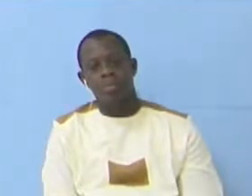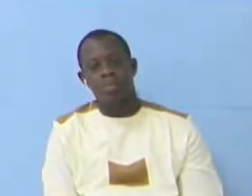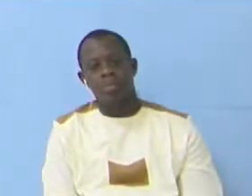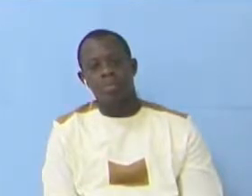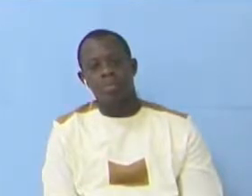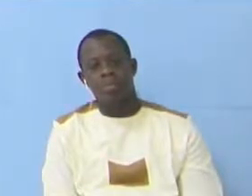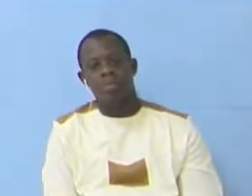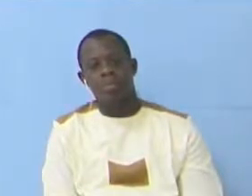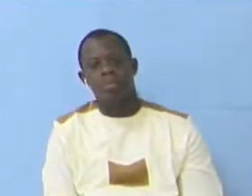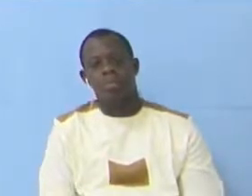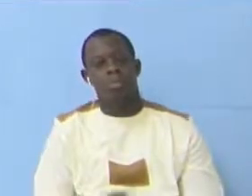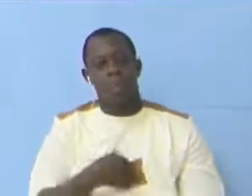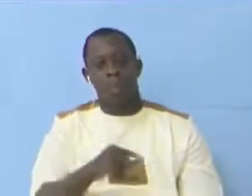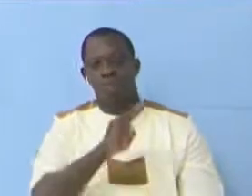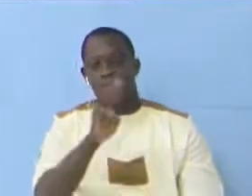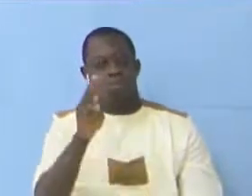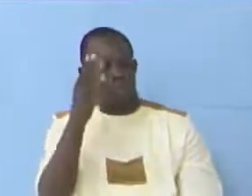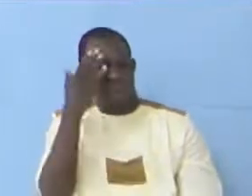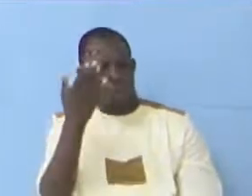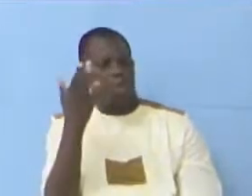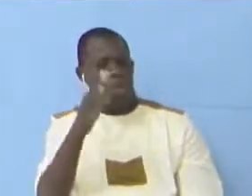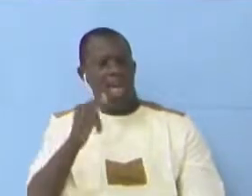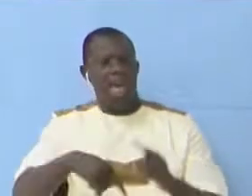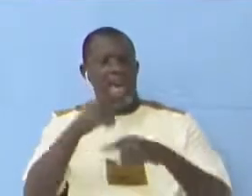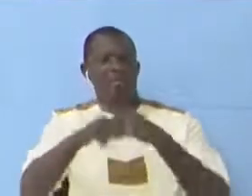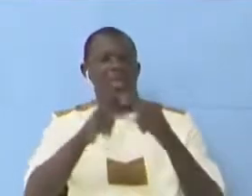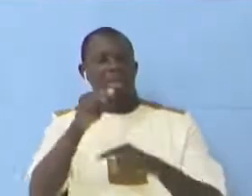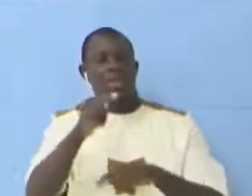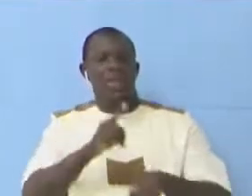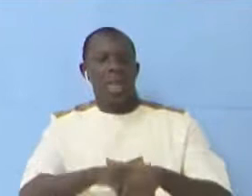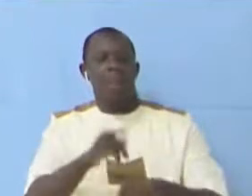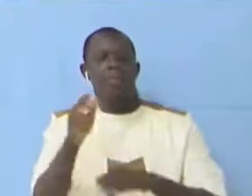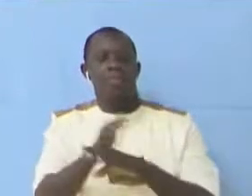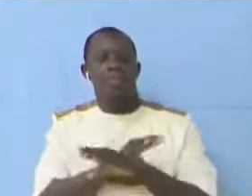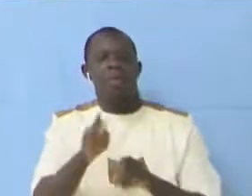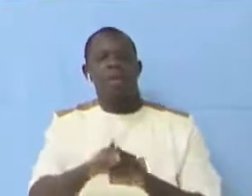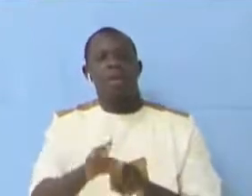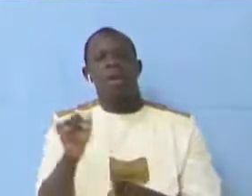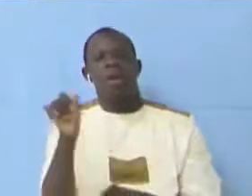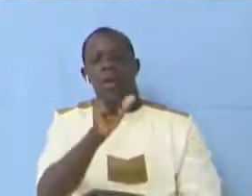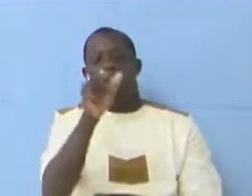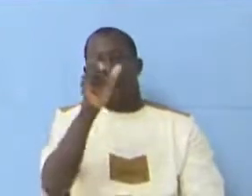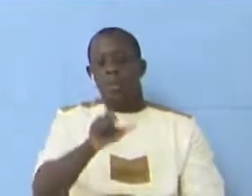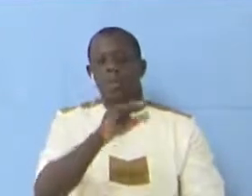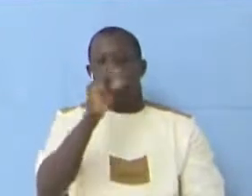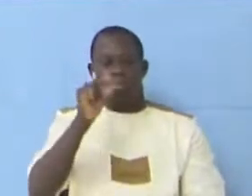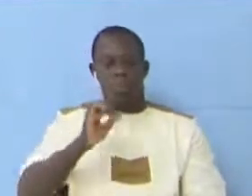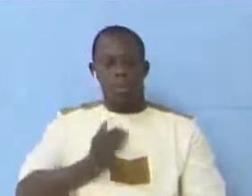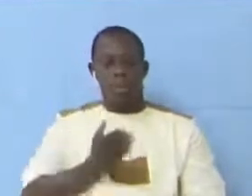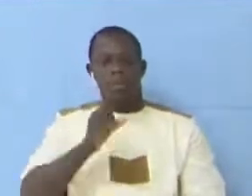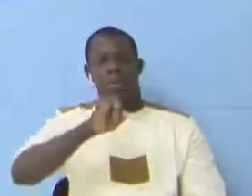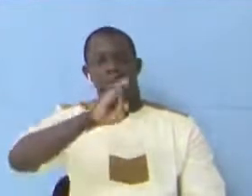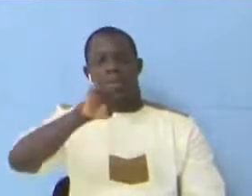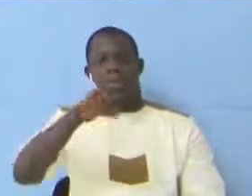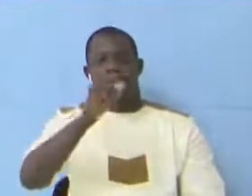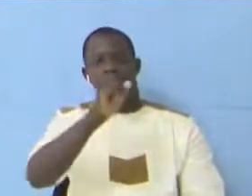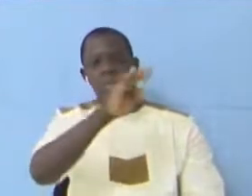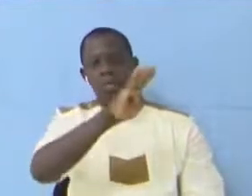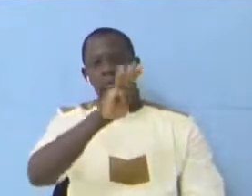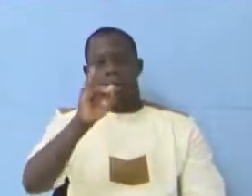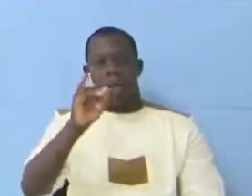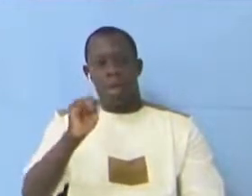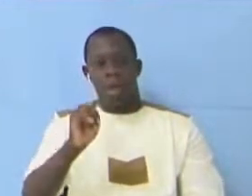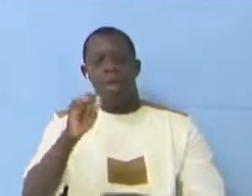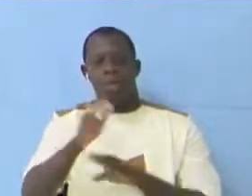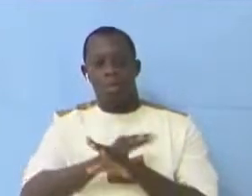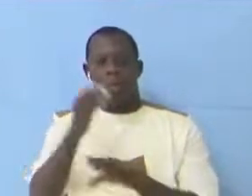if it was after that time that Mrs. Jabi came to mile 2. I'm not sure, but she came